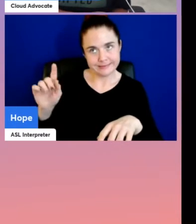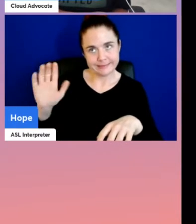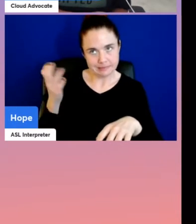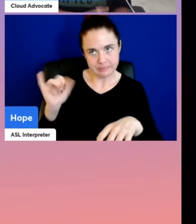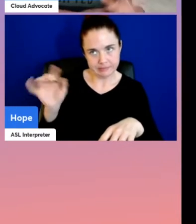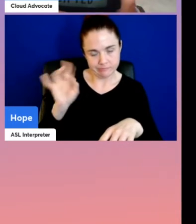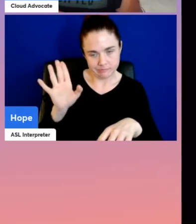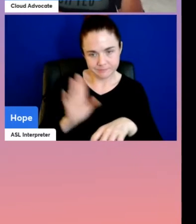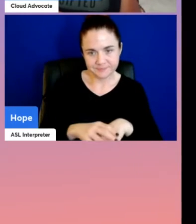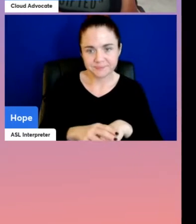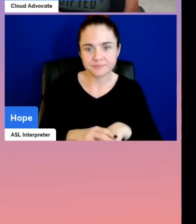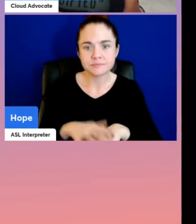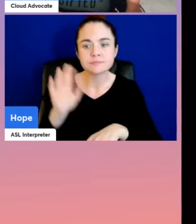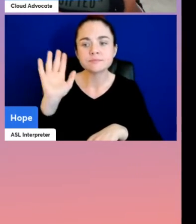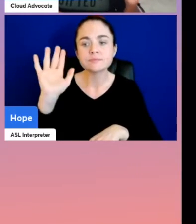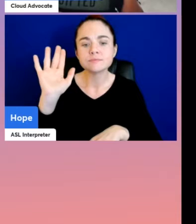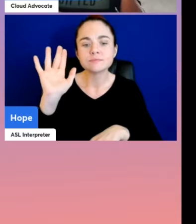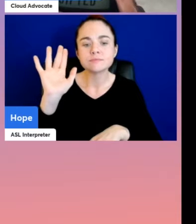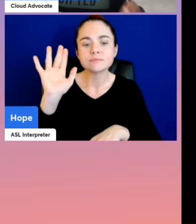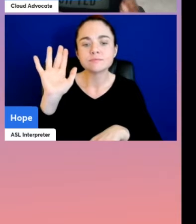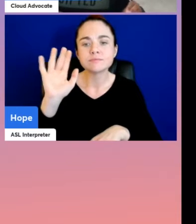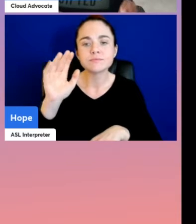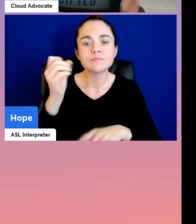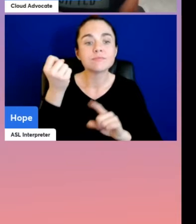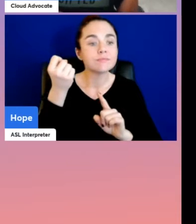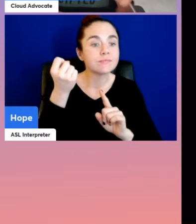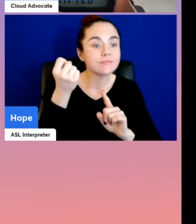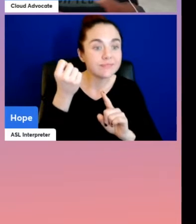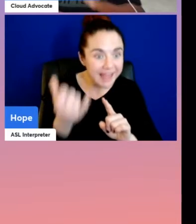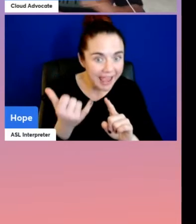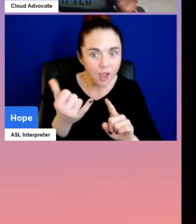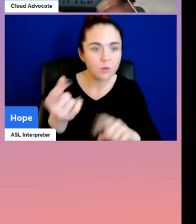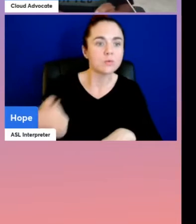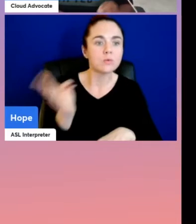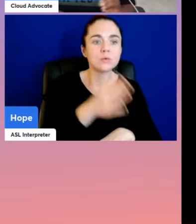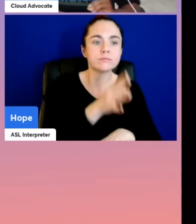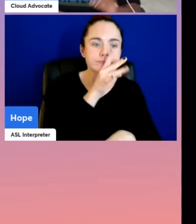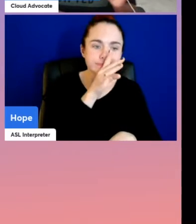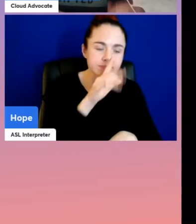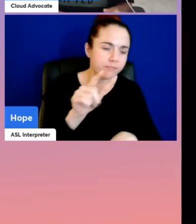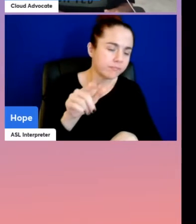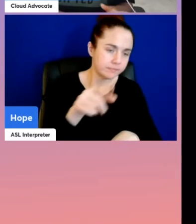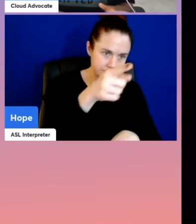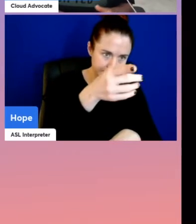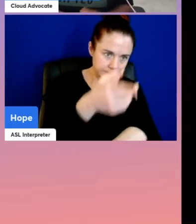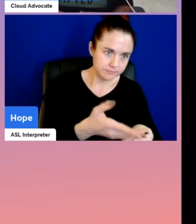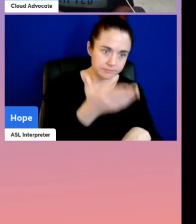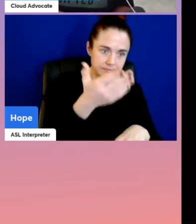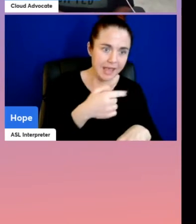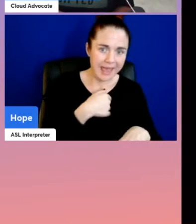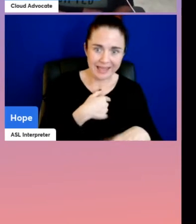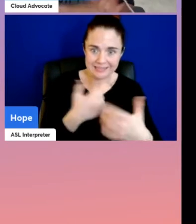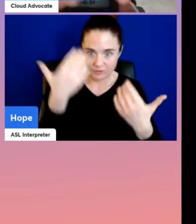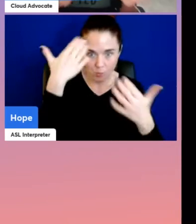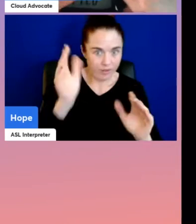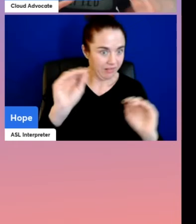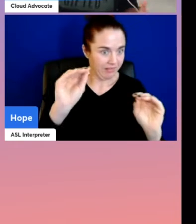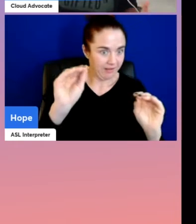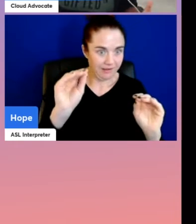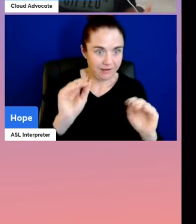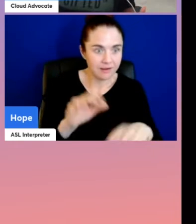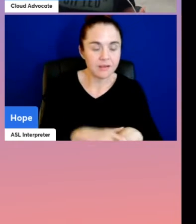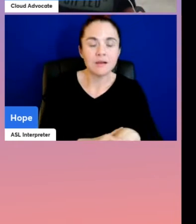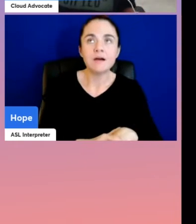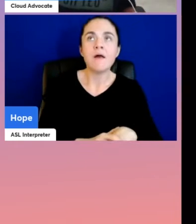like, I'm at cloud level 0, but I want to work in cloud. And so I did manage to land a cloud